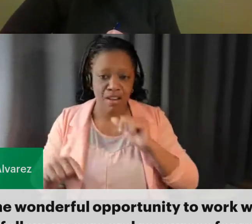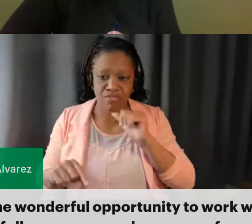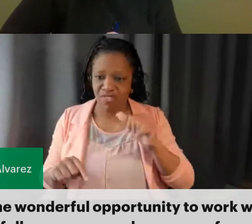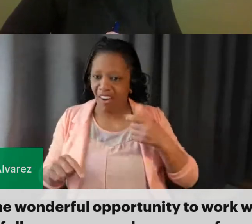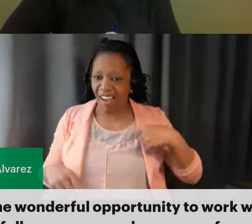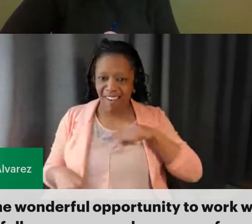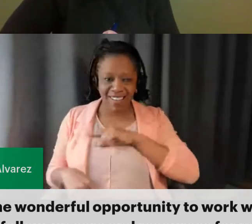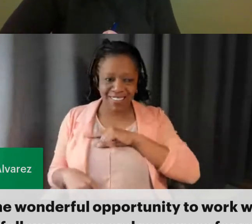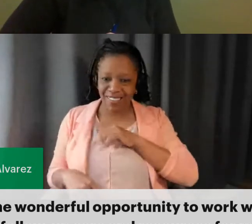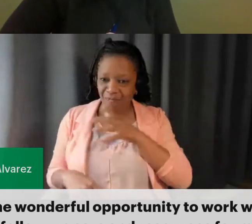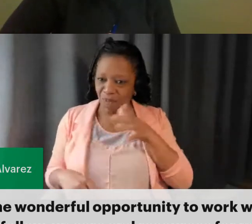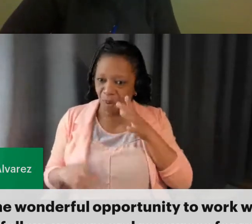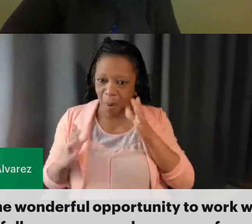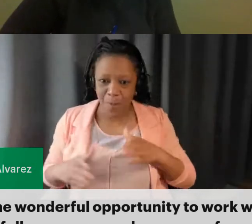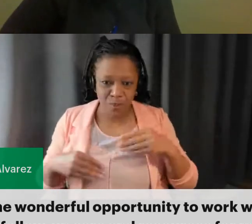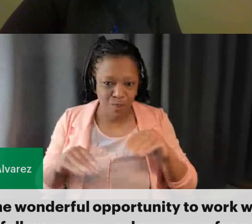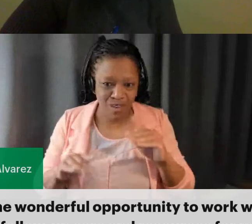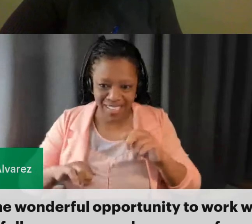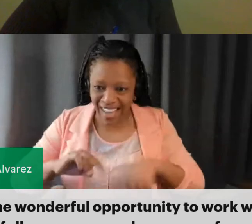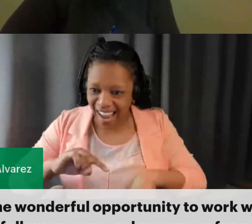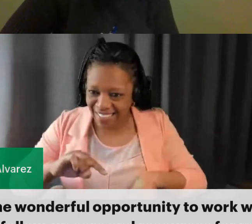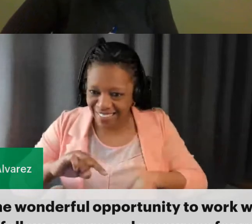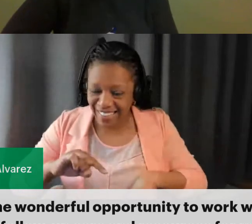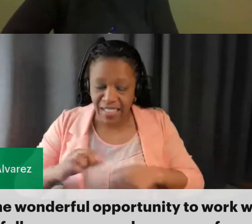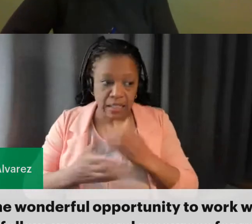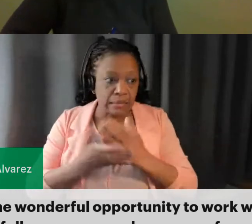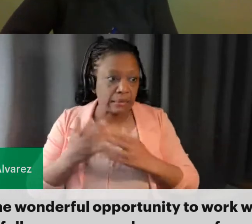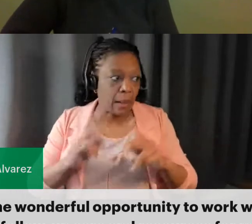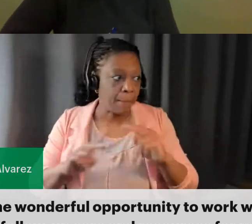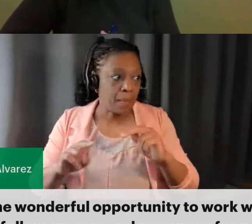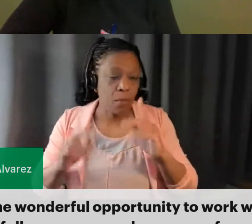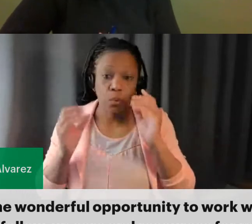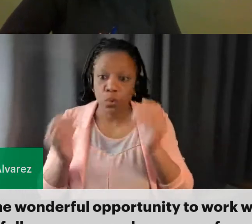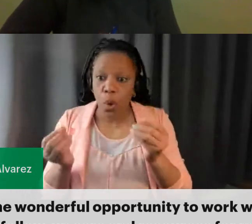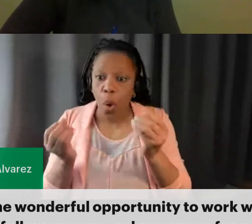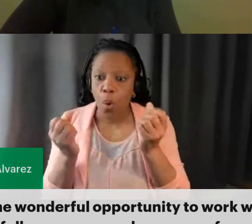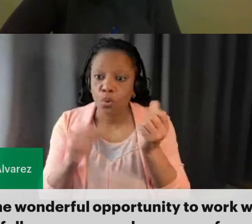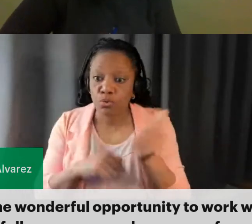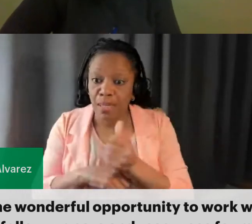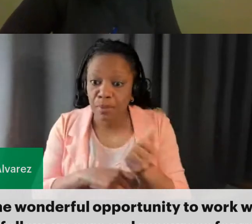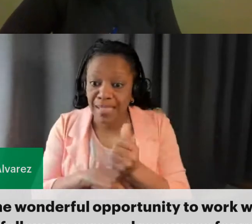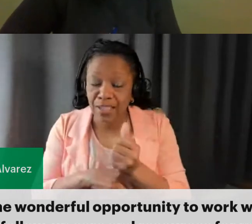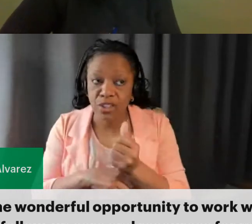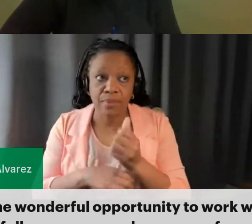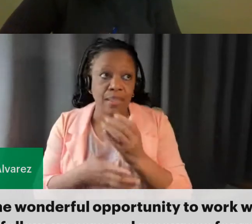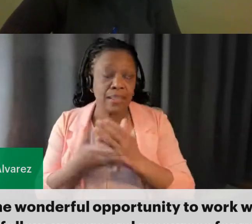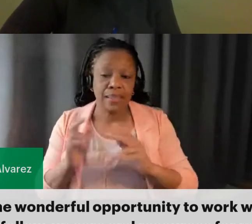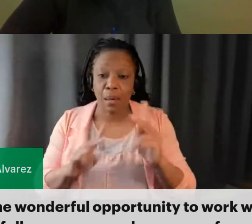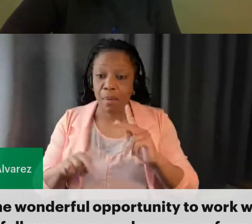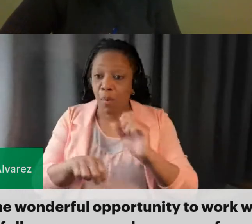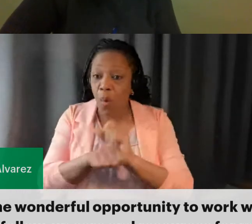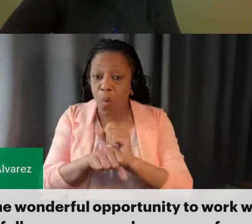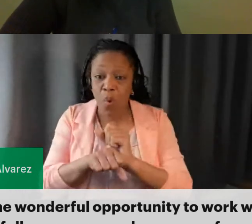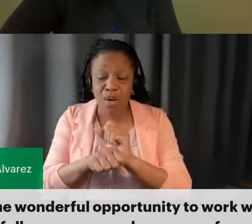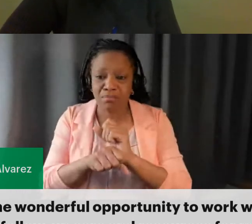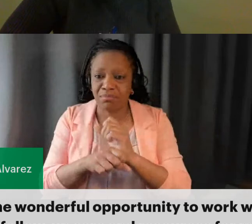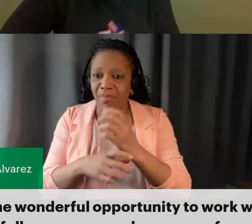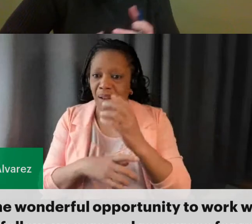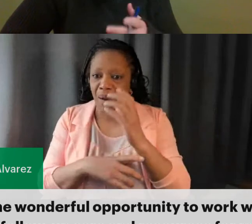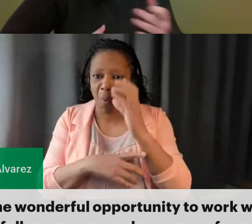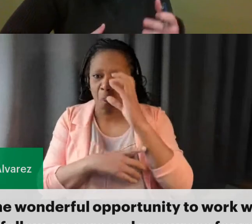folks don't have access to transportation. Some folks work schedules that don't allow them to go to the farmers market. And